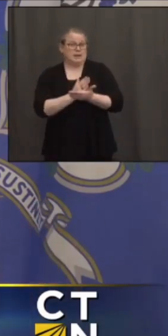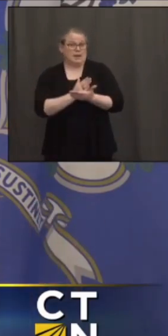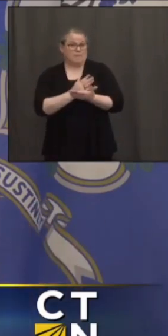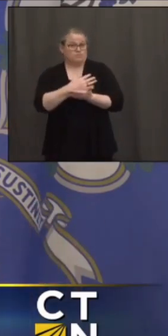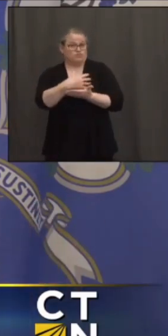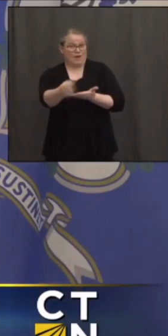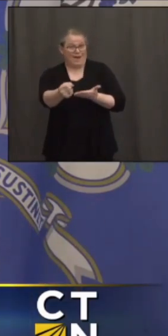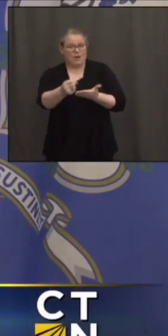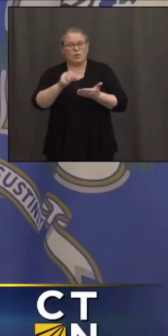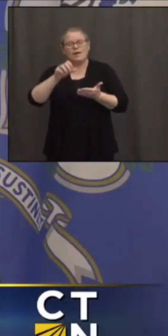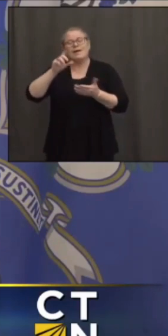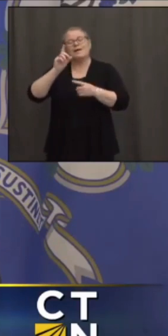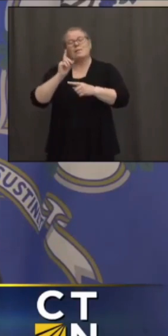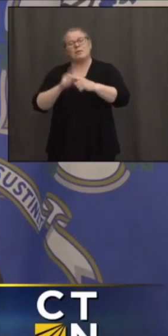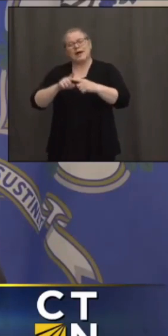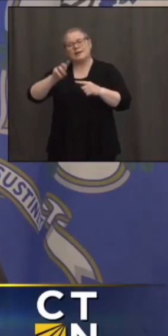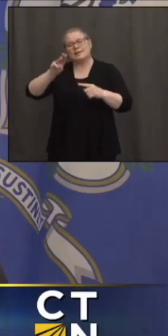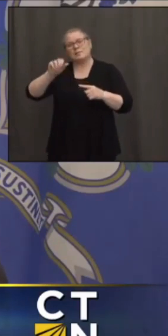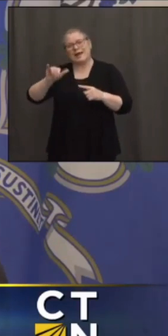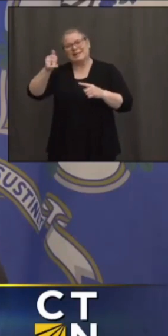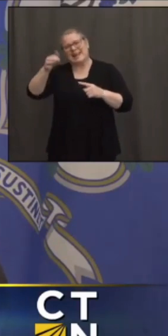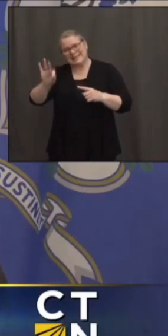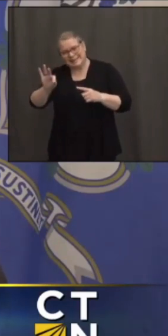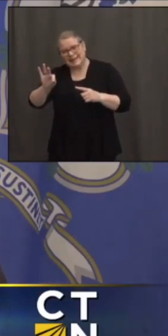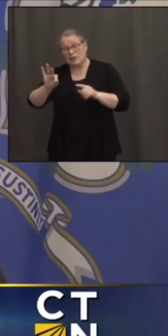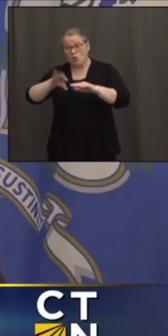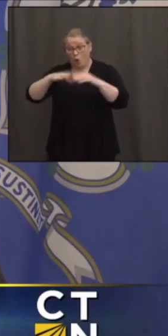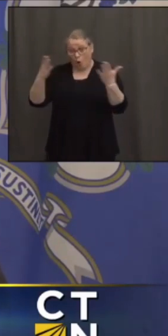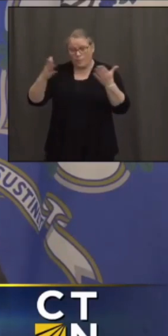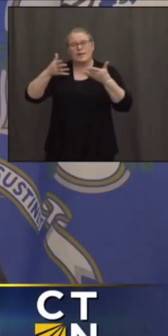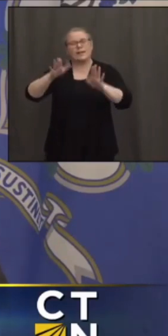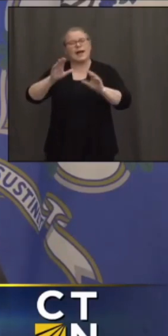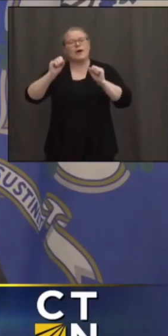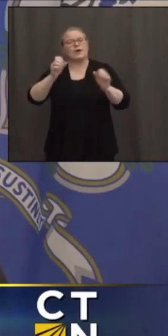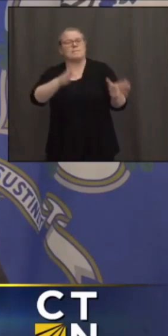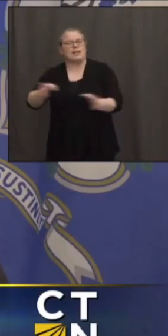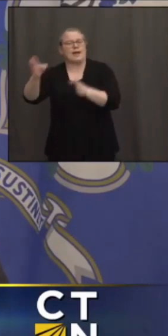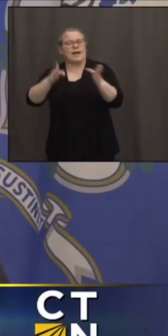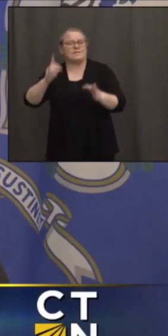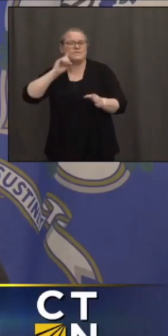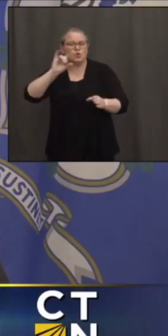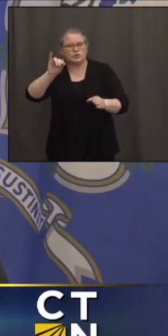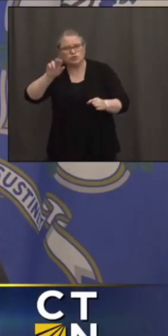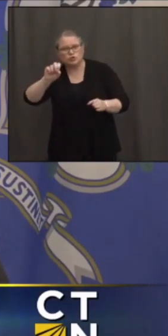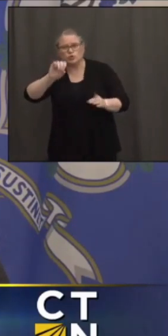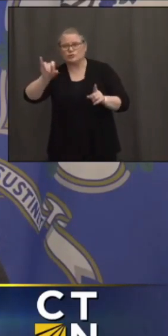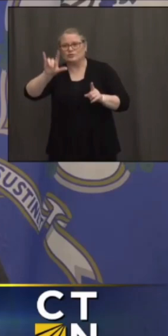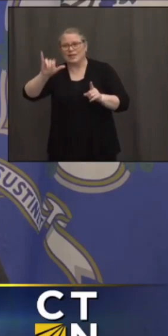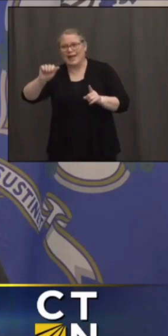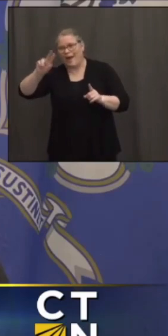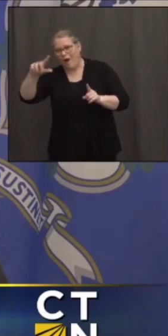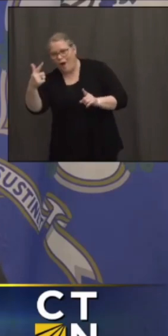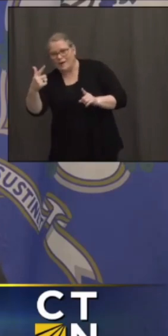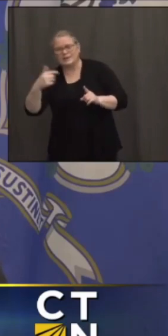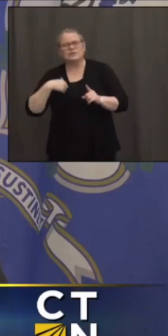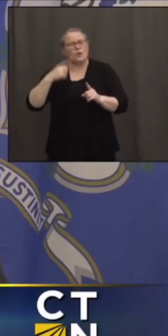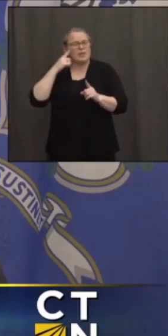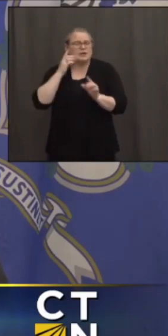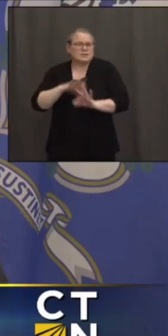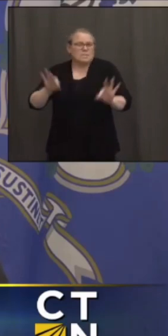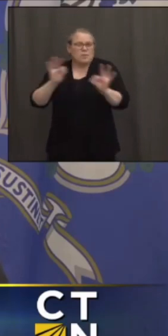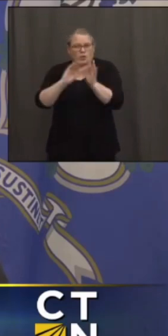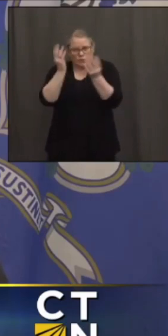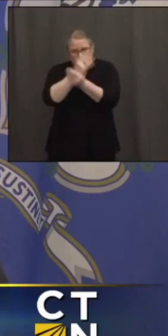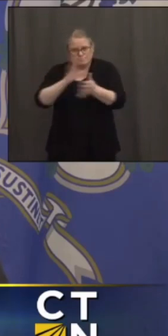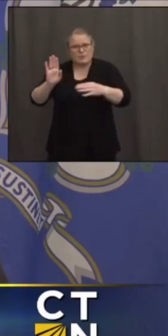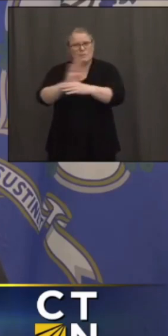planning for June, July, and August. And I think we owed them the clearest indication we could of what our thinking was going to